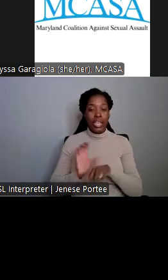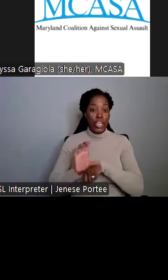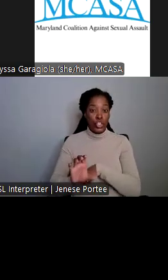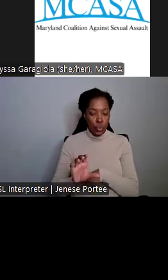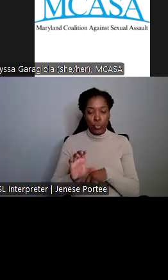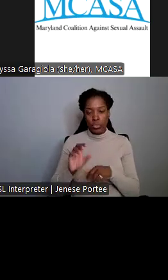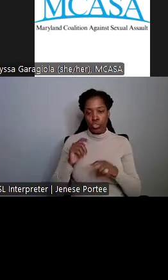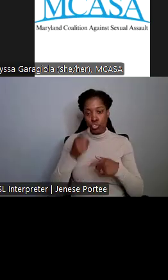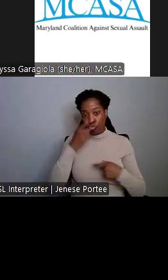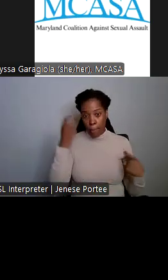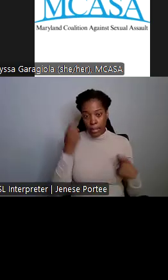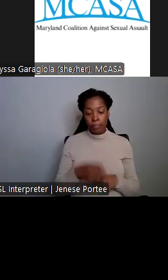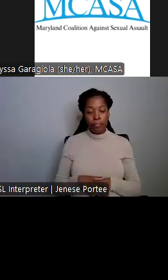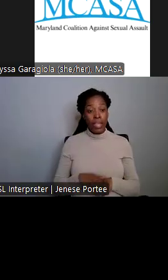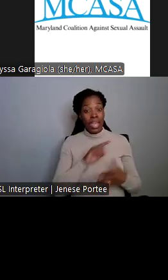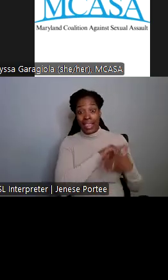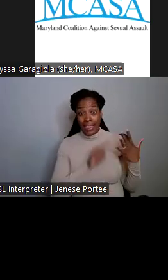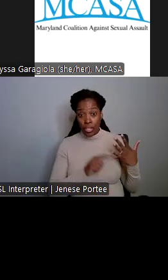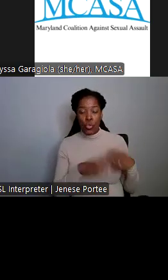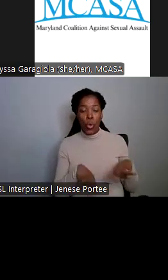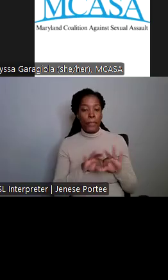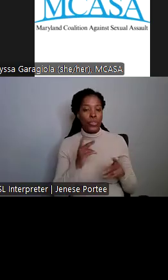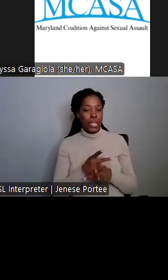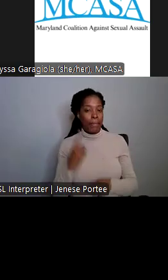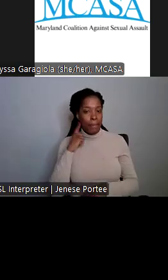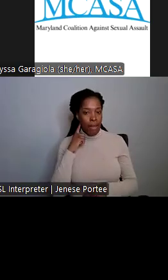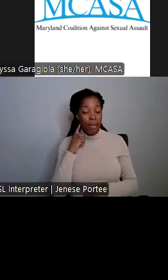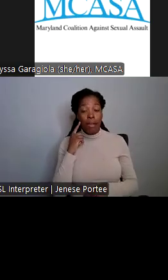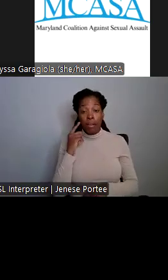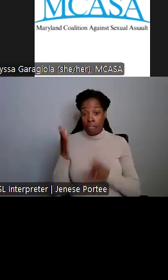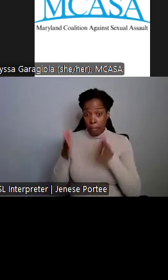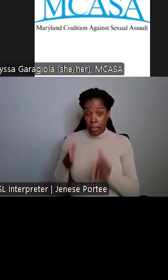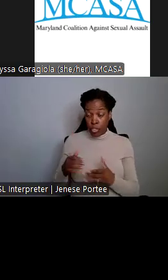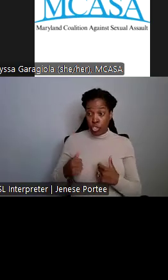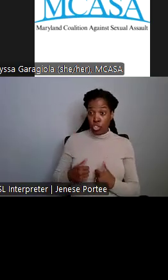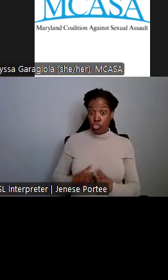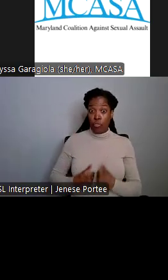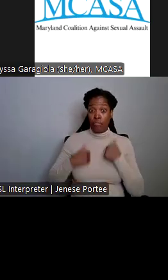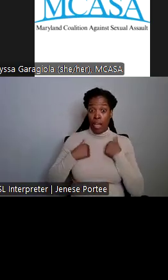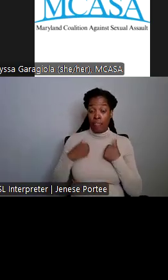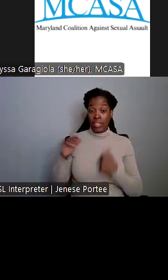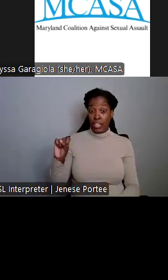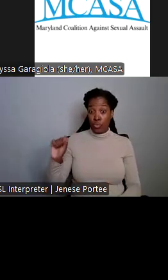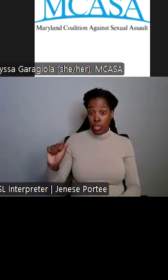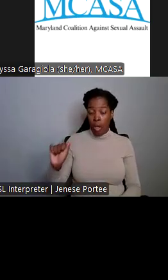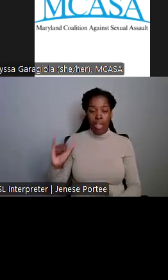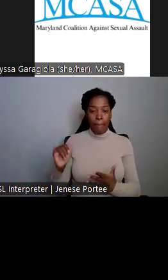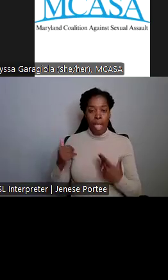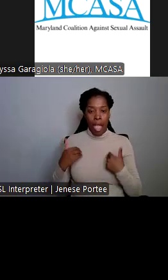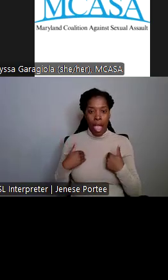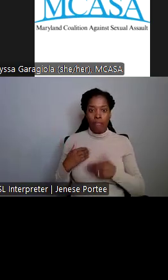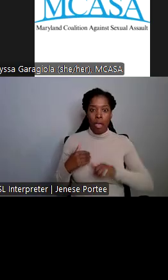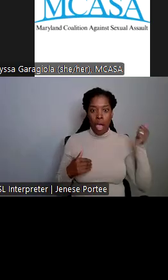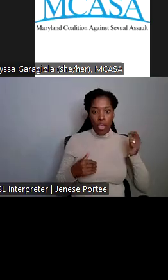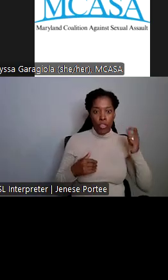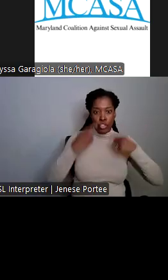individual survives a sexual assault, they may deal with this trauma after this event, and there may be other traumas that they have